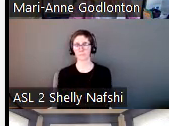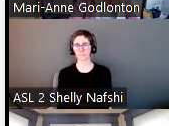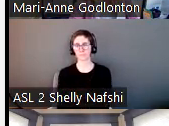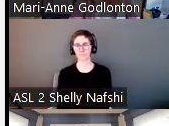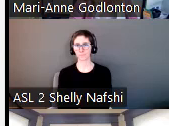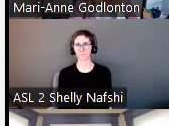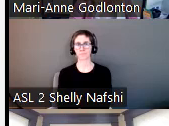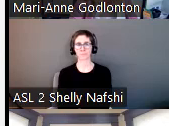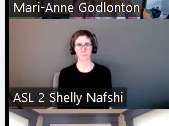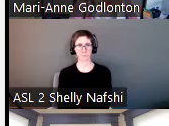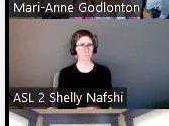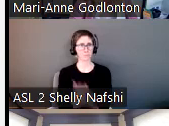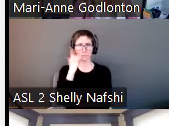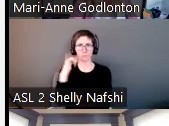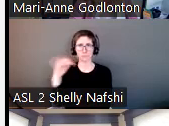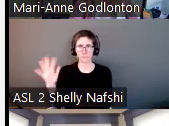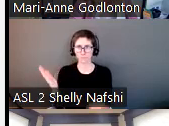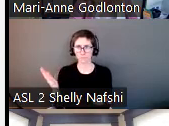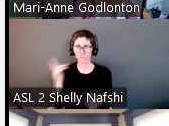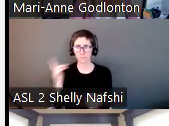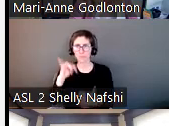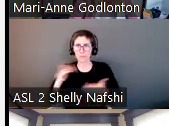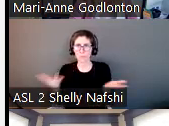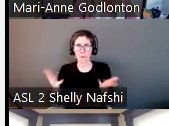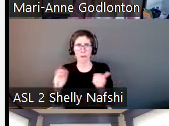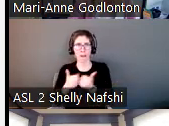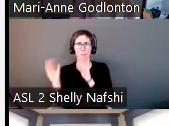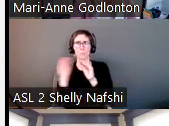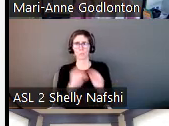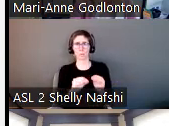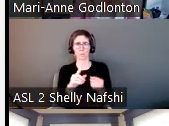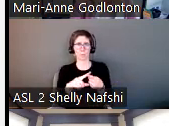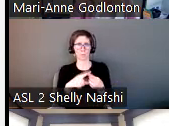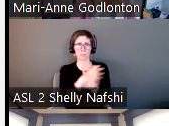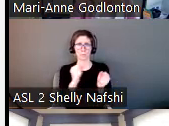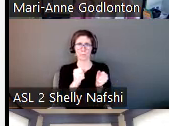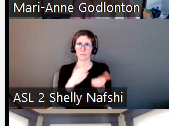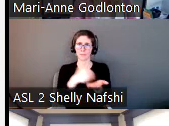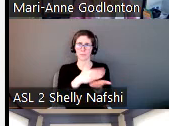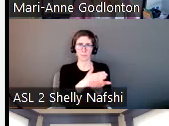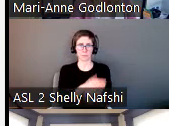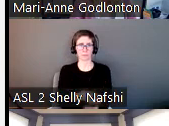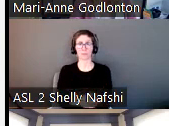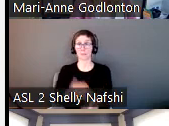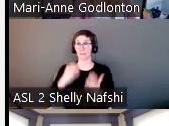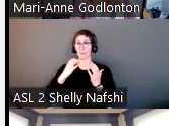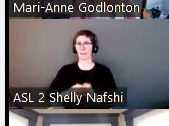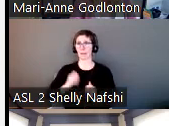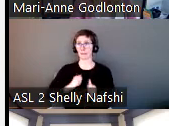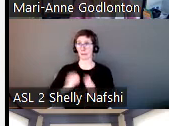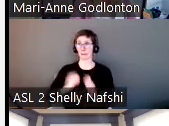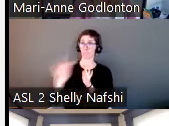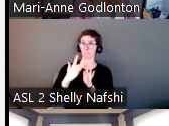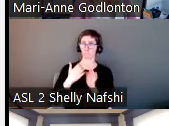So how does it work? How do you get into our safe suite program? So clients can self-refer or another person can refer a client on